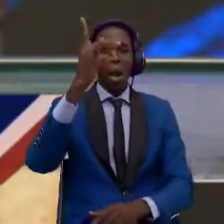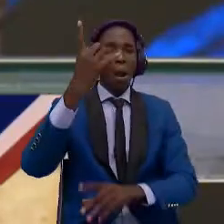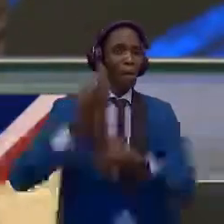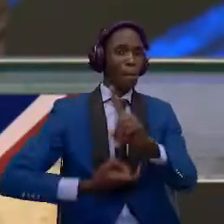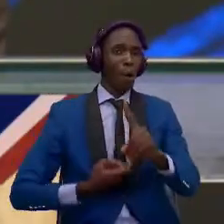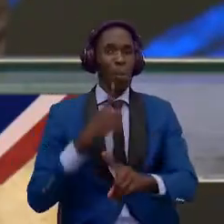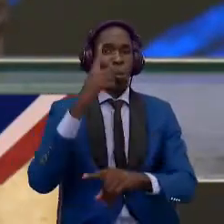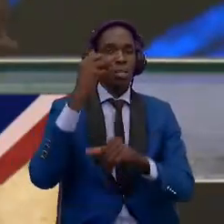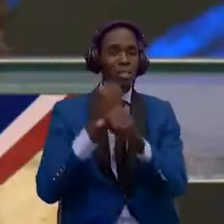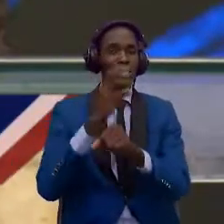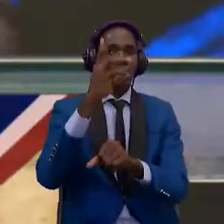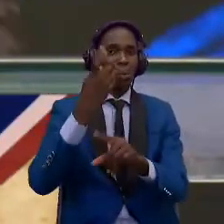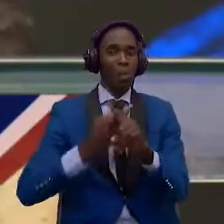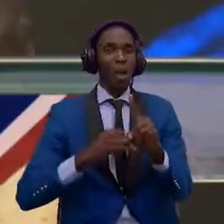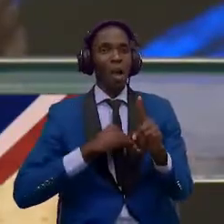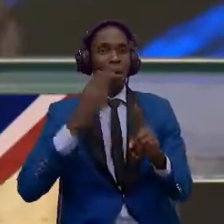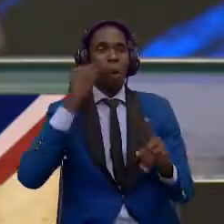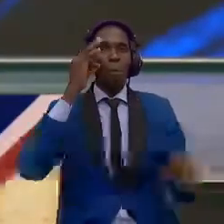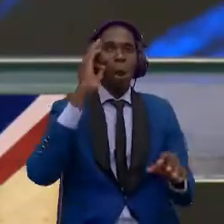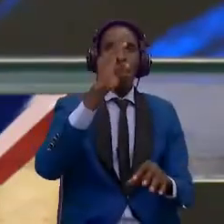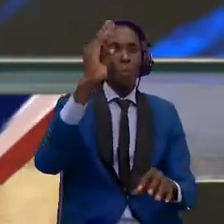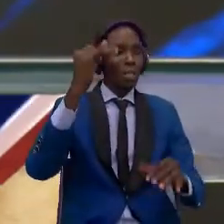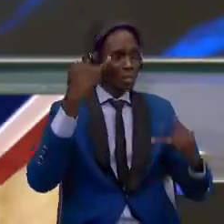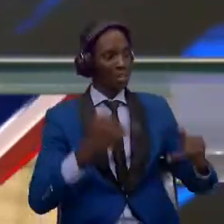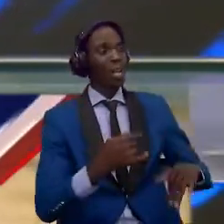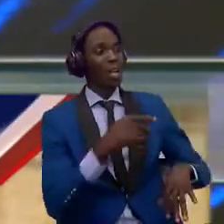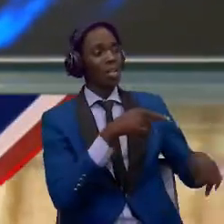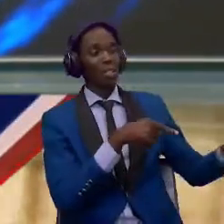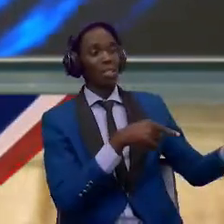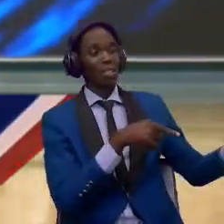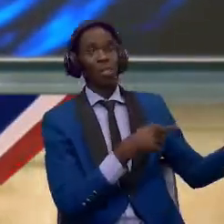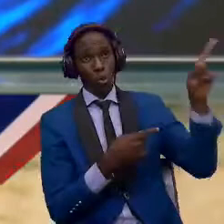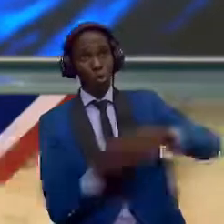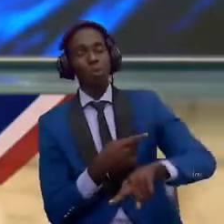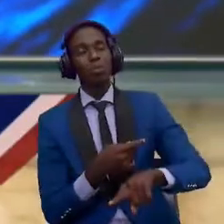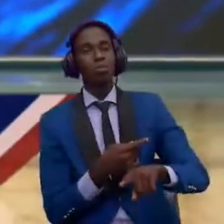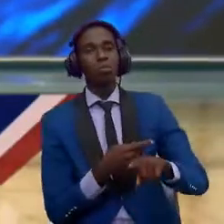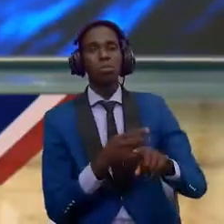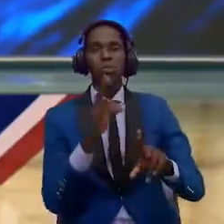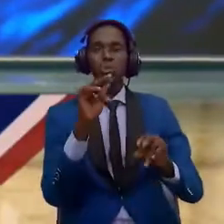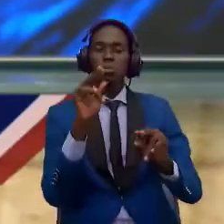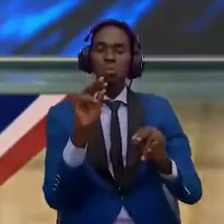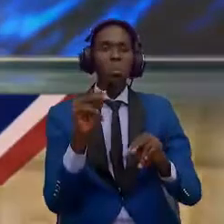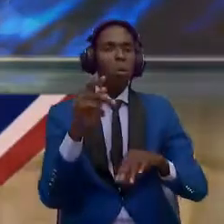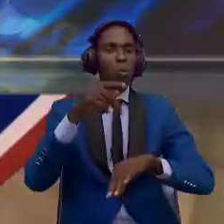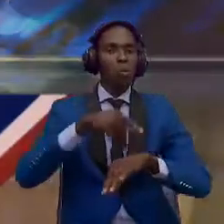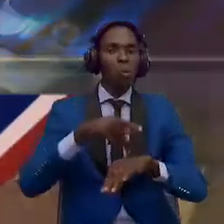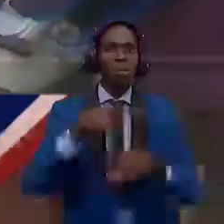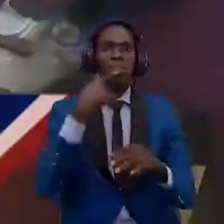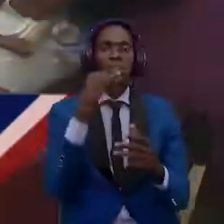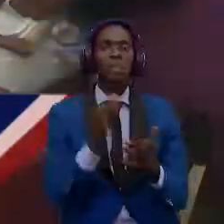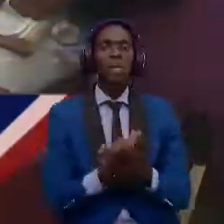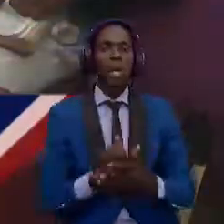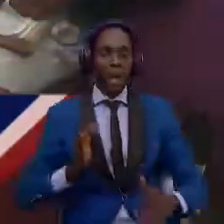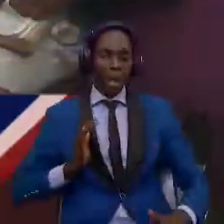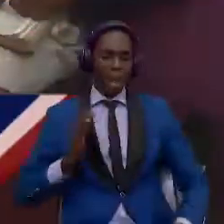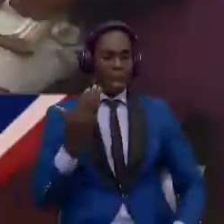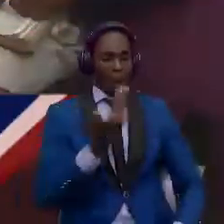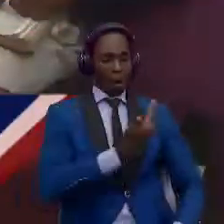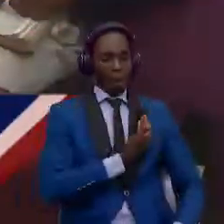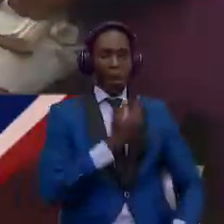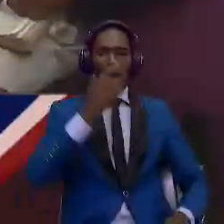what Apollo has done. He has divided the church. He said, as touching our brother, Apollos, I